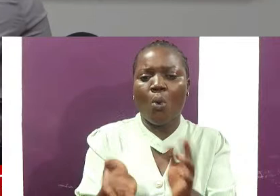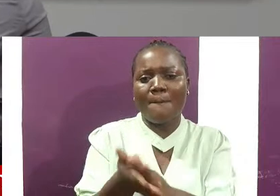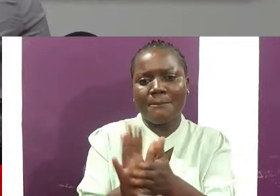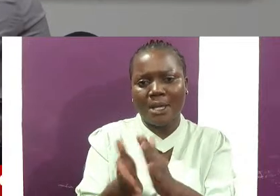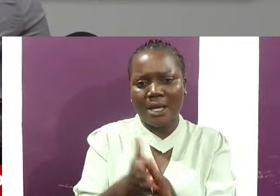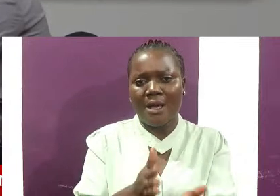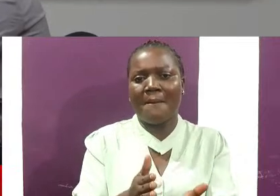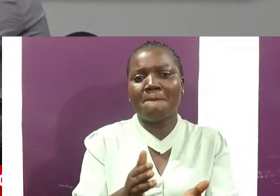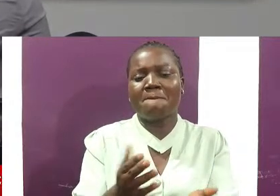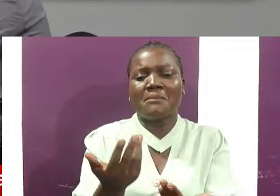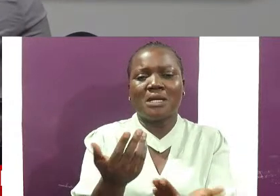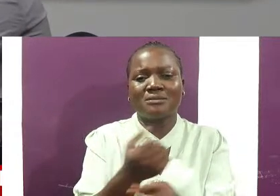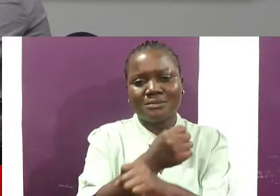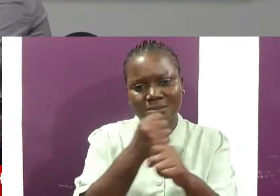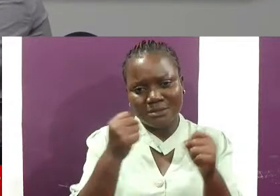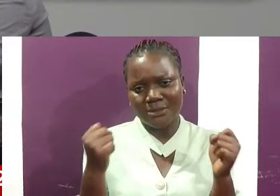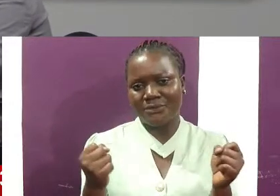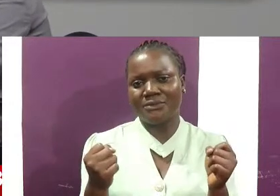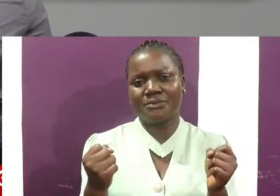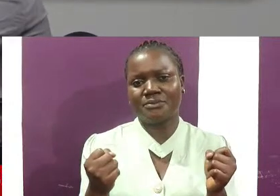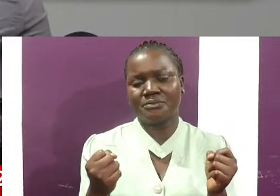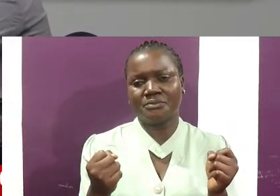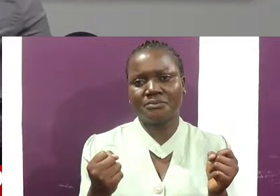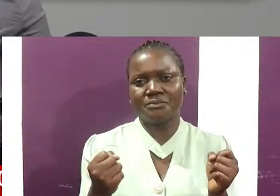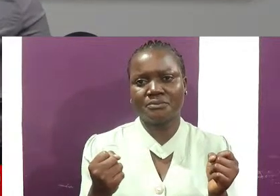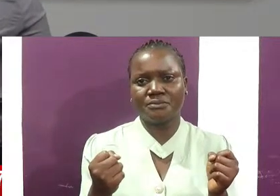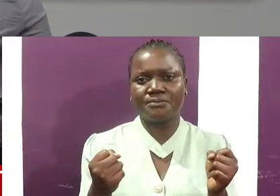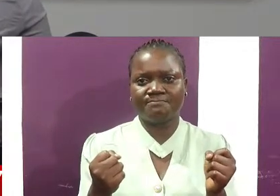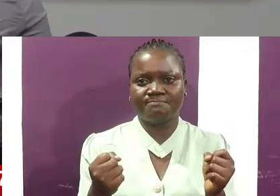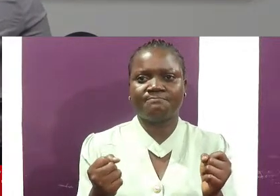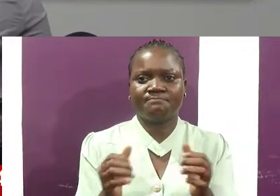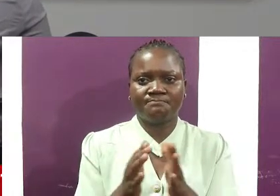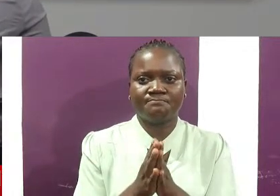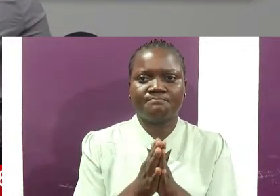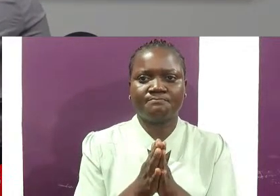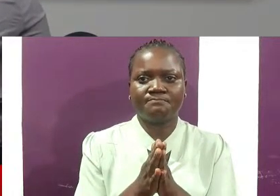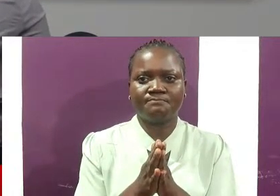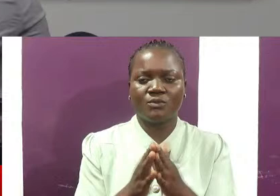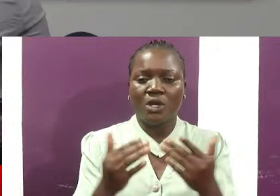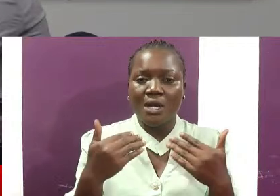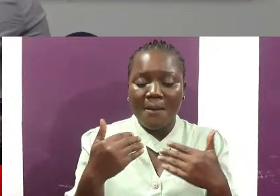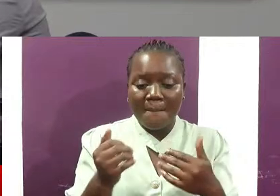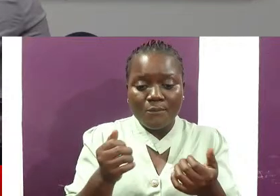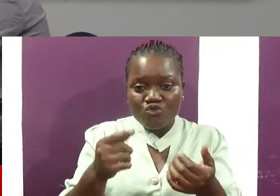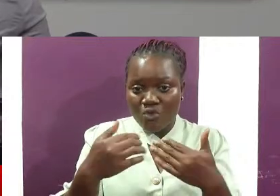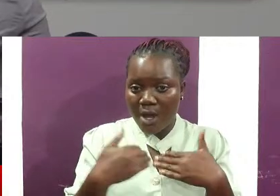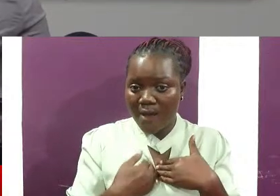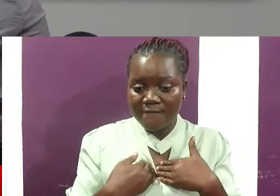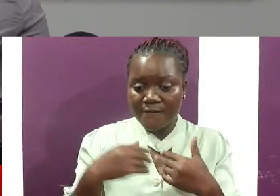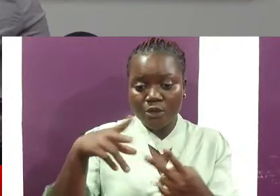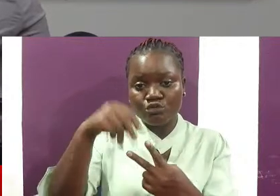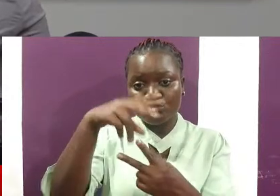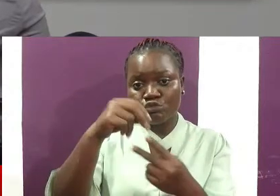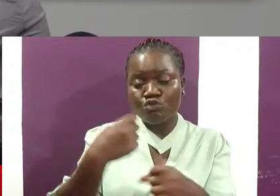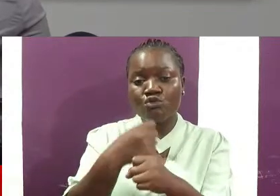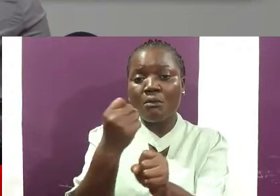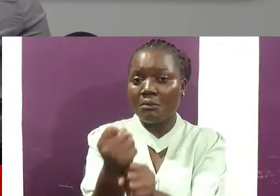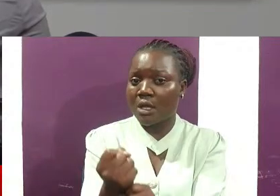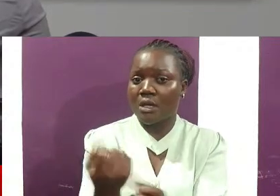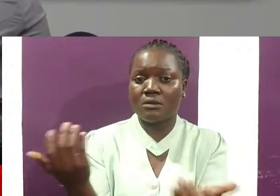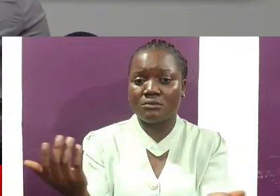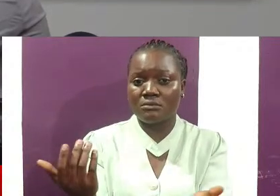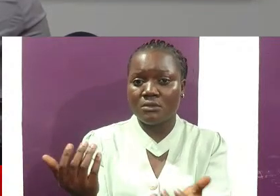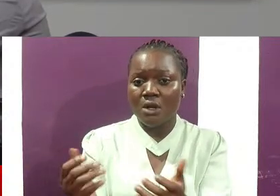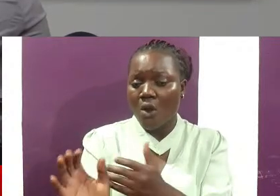first congregation of God's people, if you will, yeah. Adam and Eve, had a choice to make. and they chose incorrectly. Mm. And God could